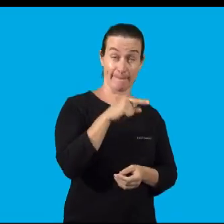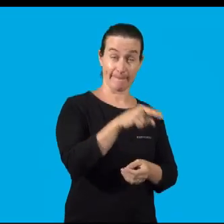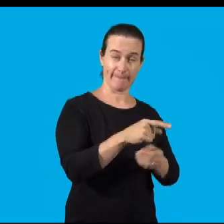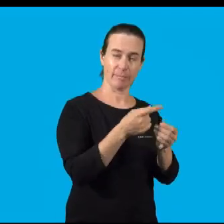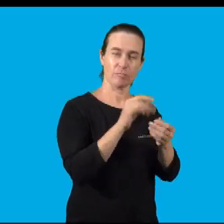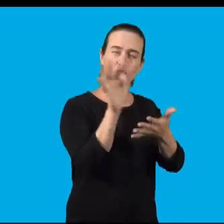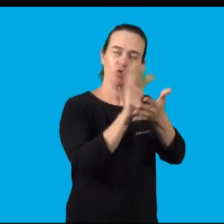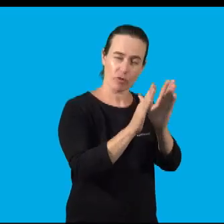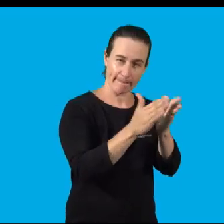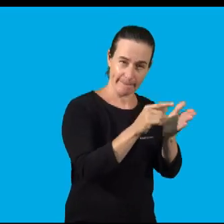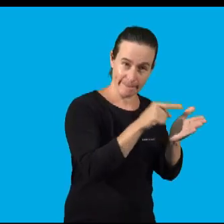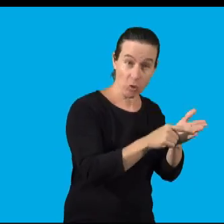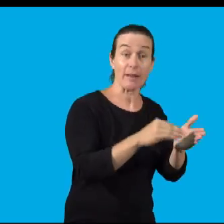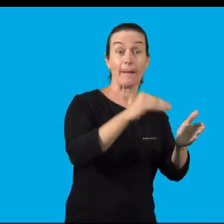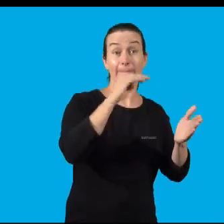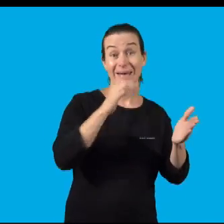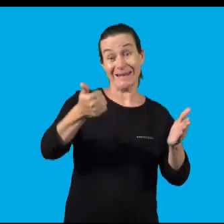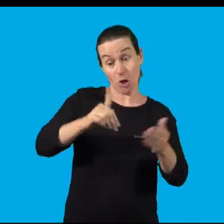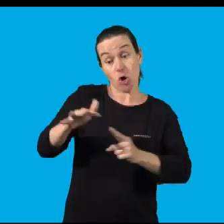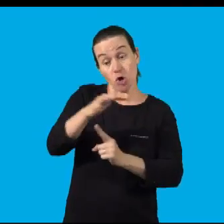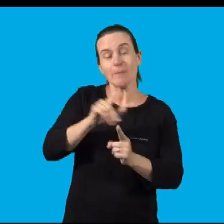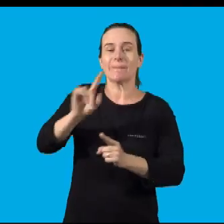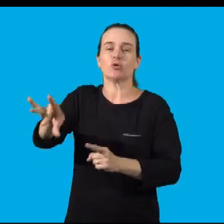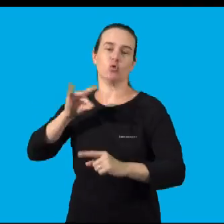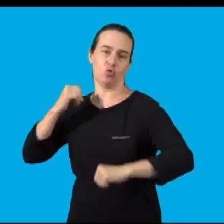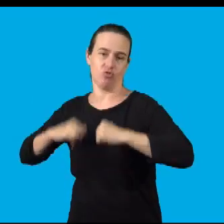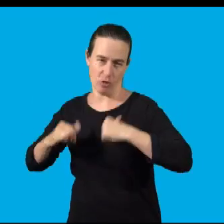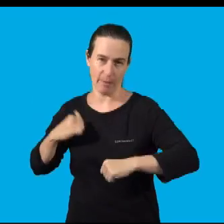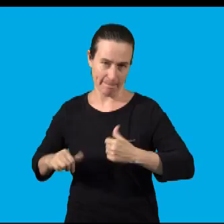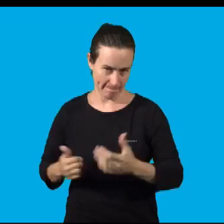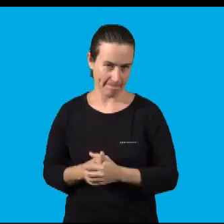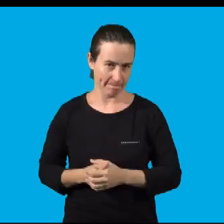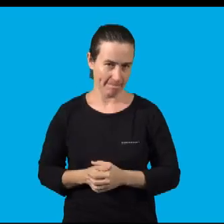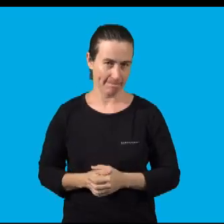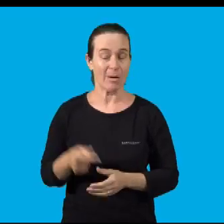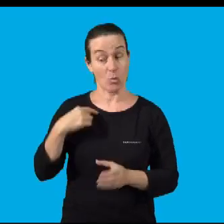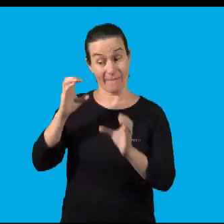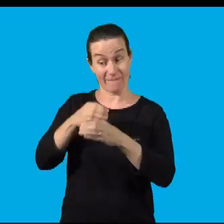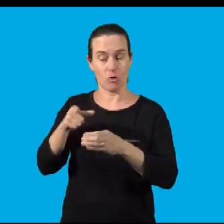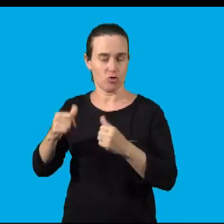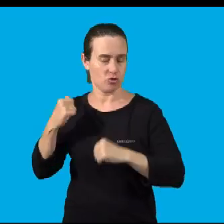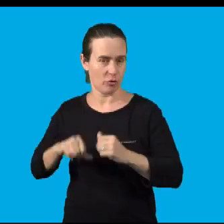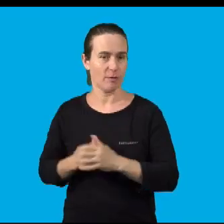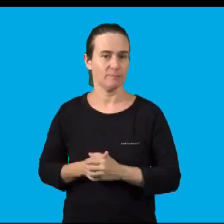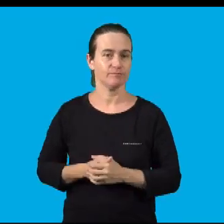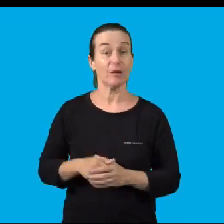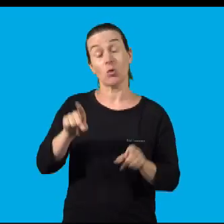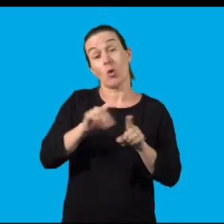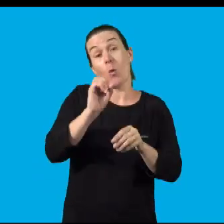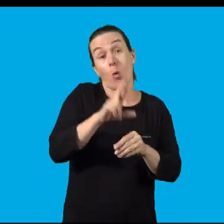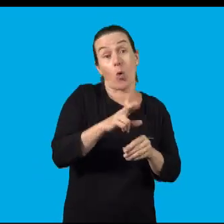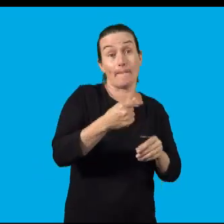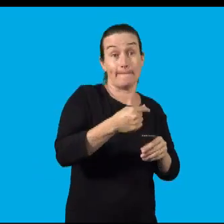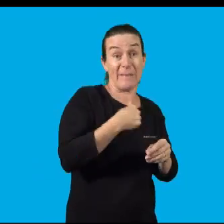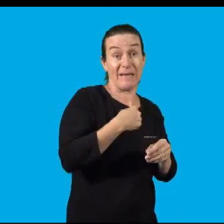contextual, which is what this specific lesson today is preparing you for. The same is true vice versa.